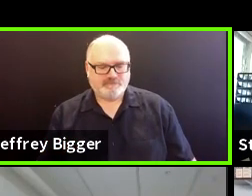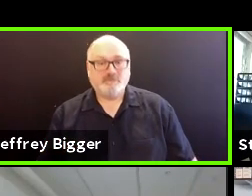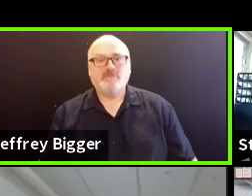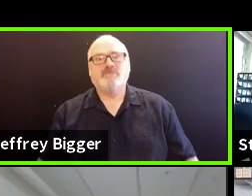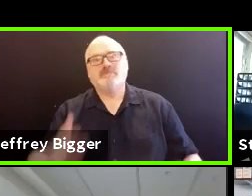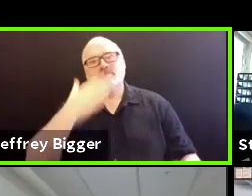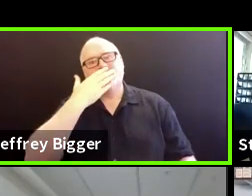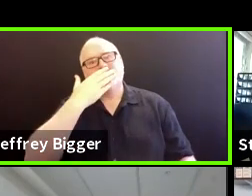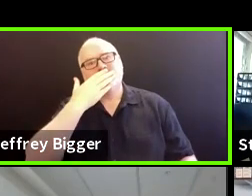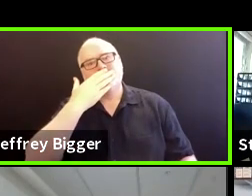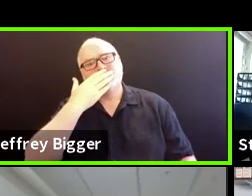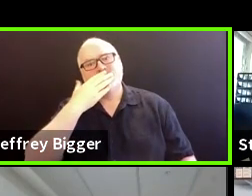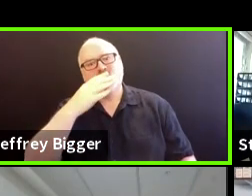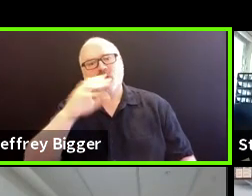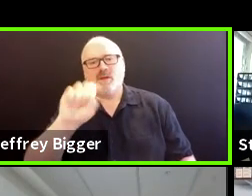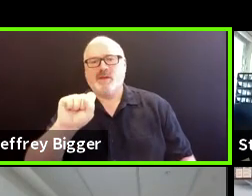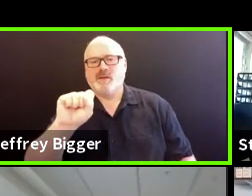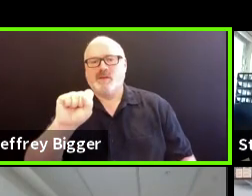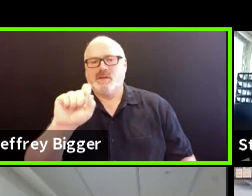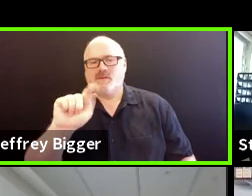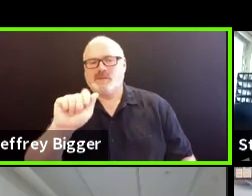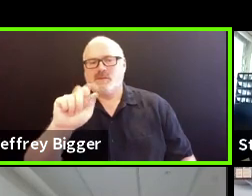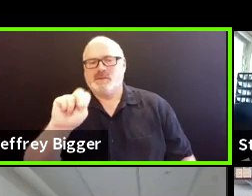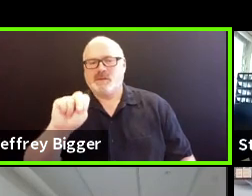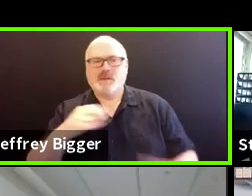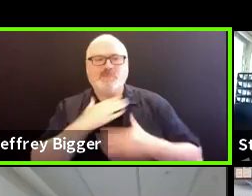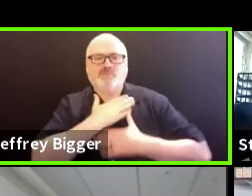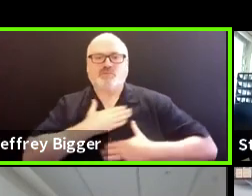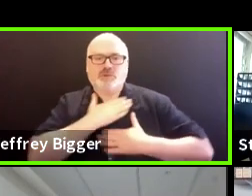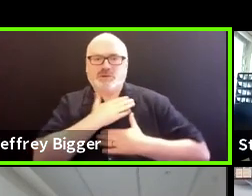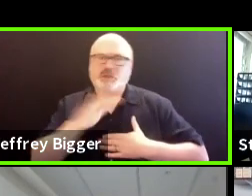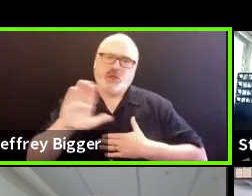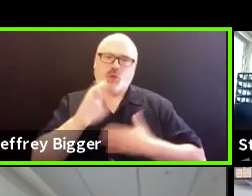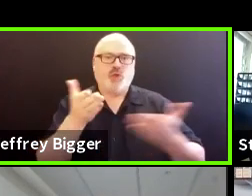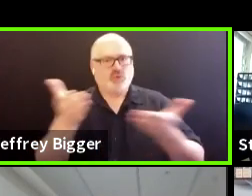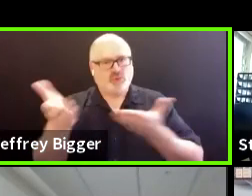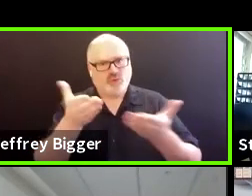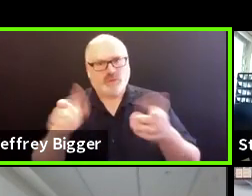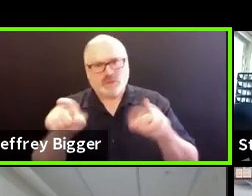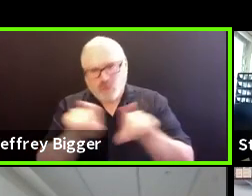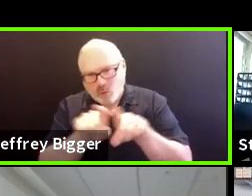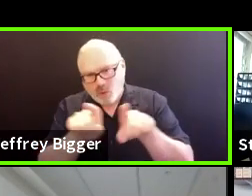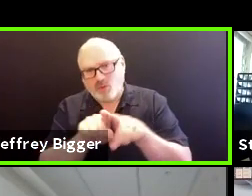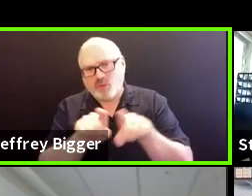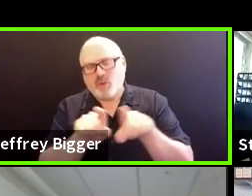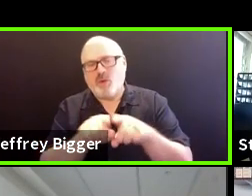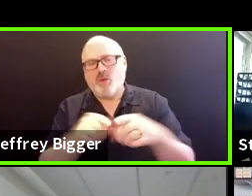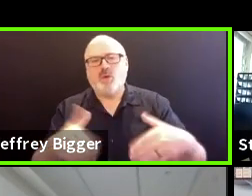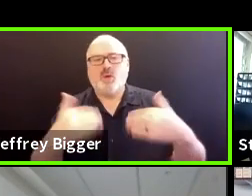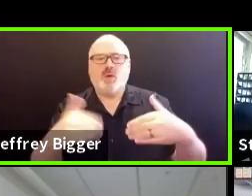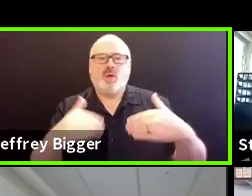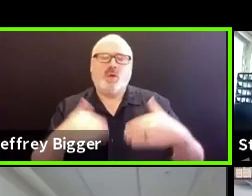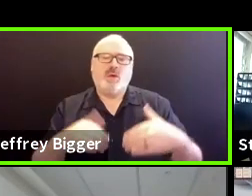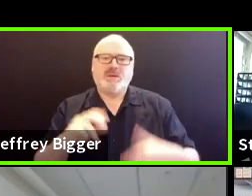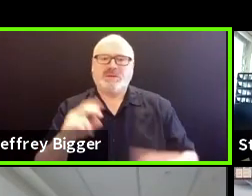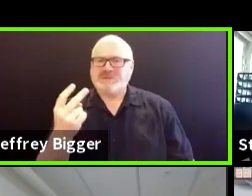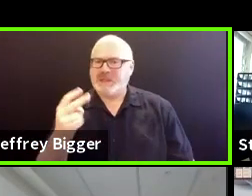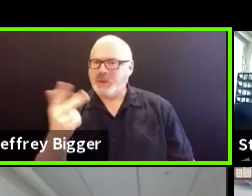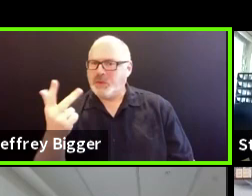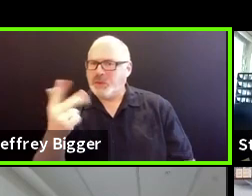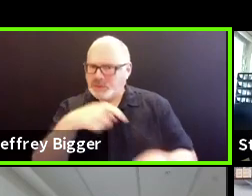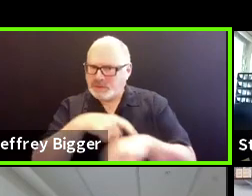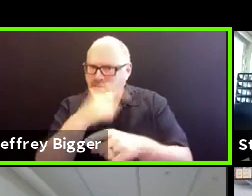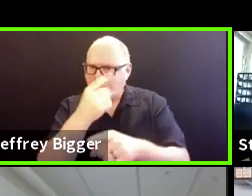you, Stan. We appreciate your service as well. I think this is what, second or third time